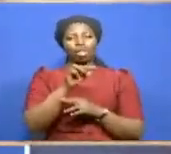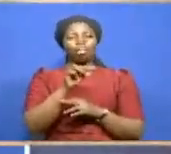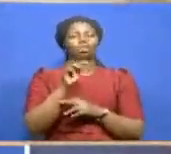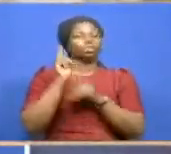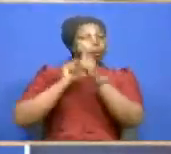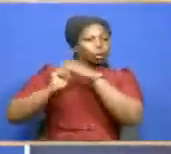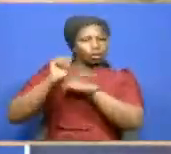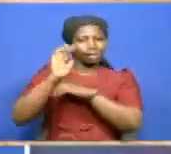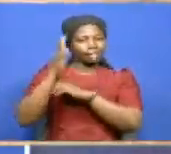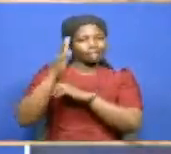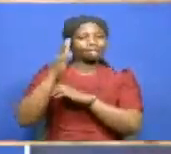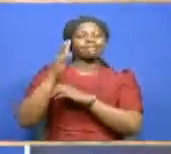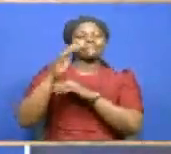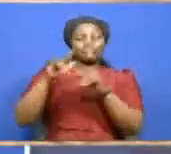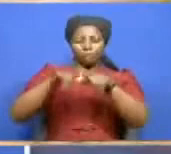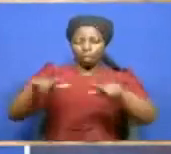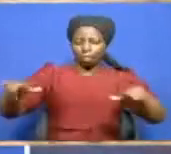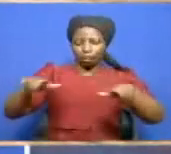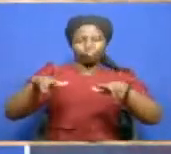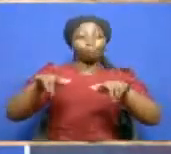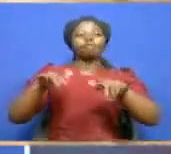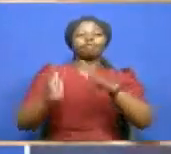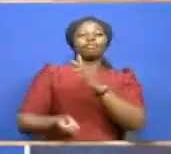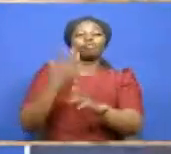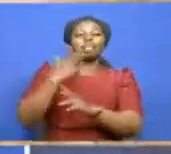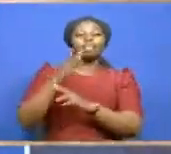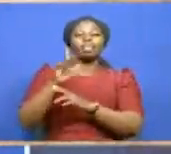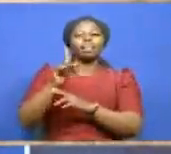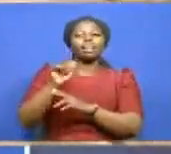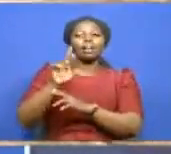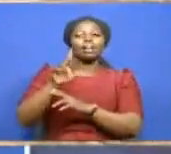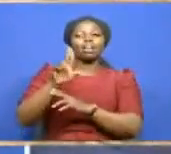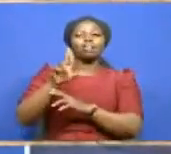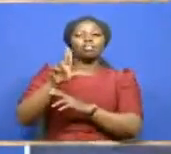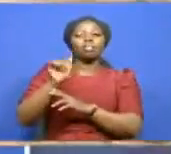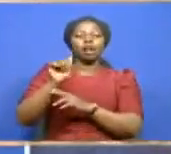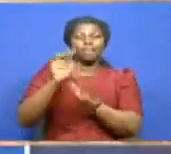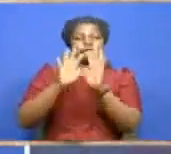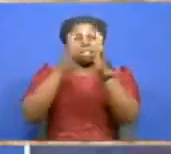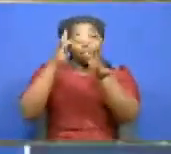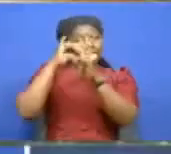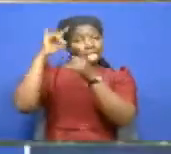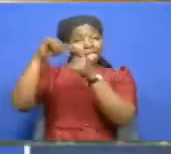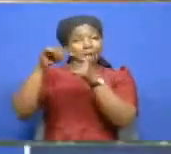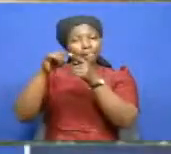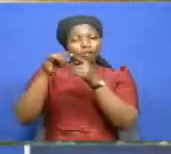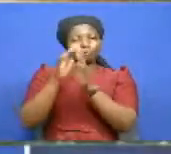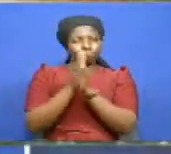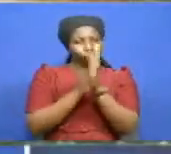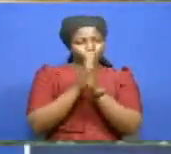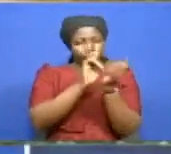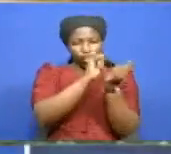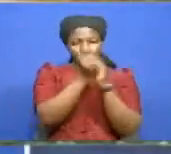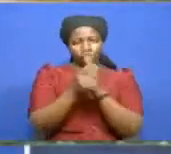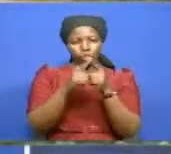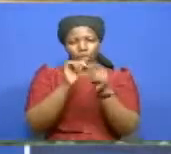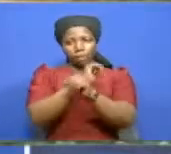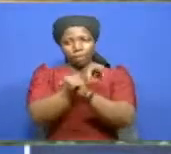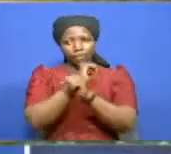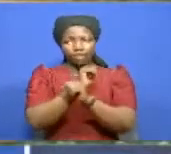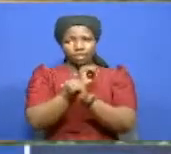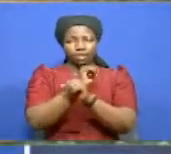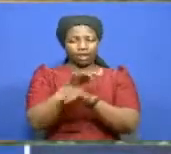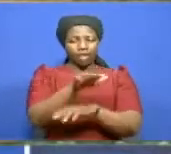nursery initiative has been launched at Karura Forest, aimed at inspiring change to protect the environment. Changing the